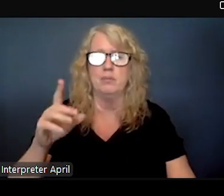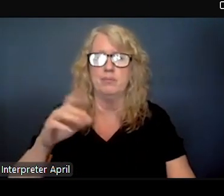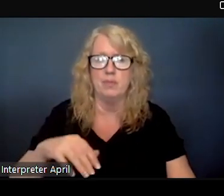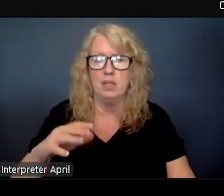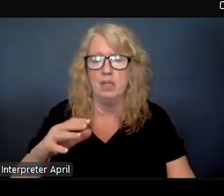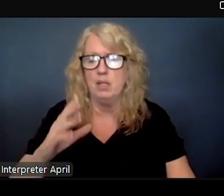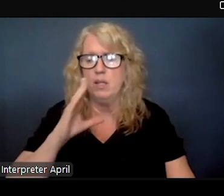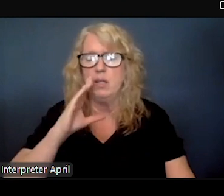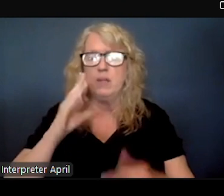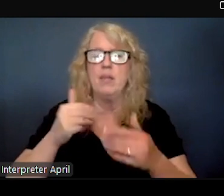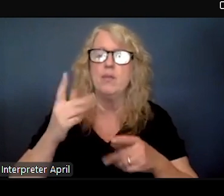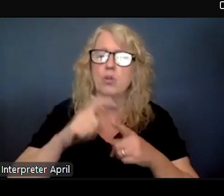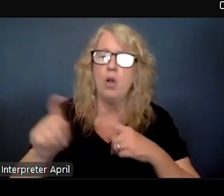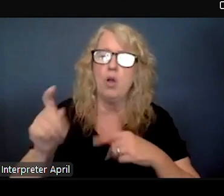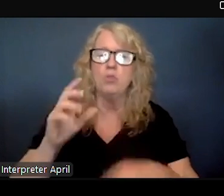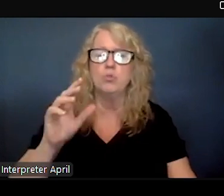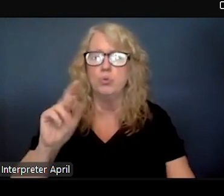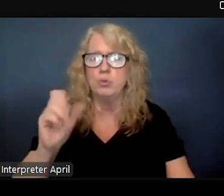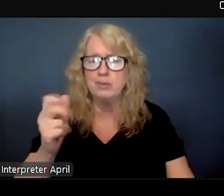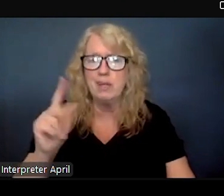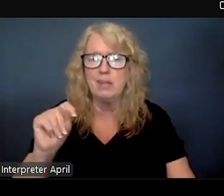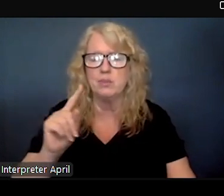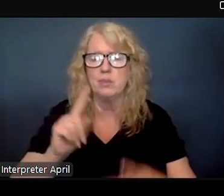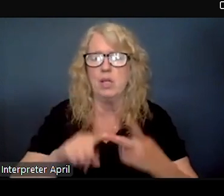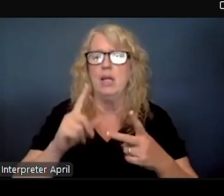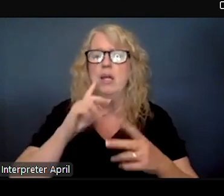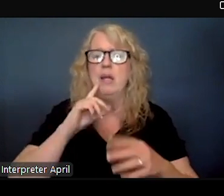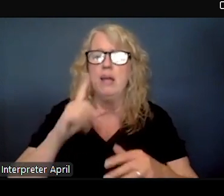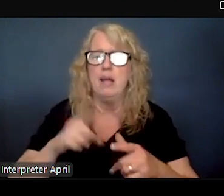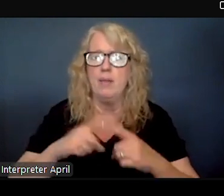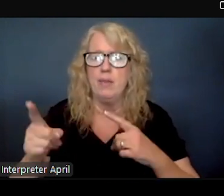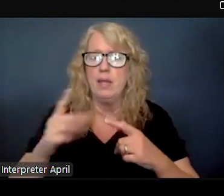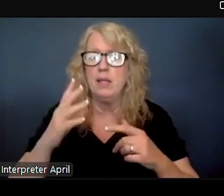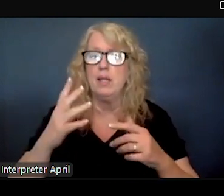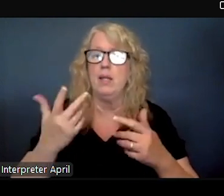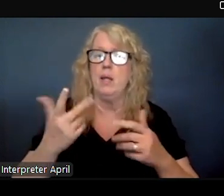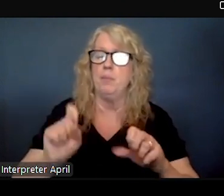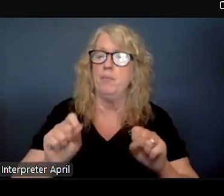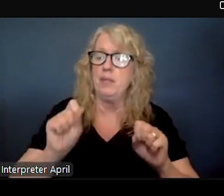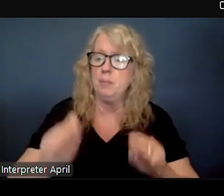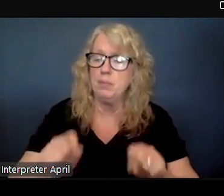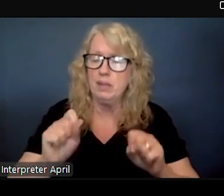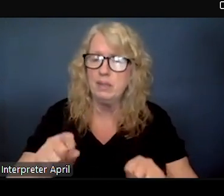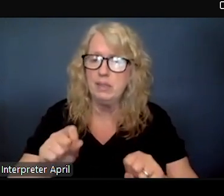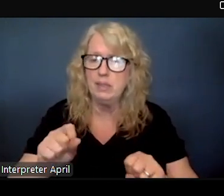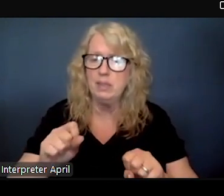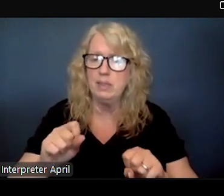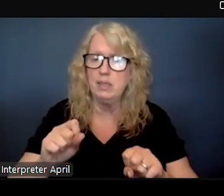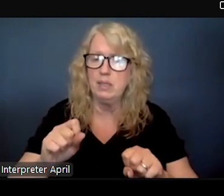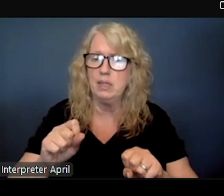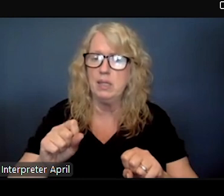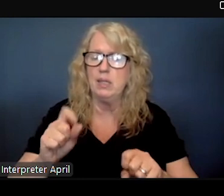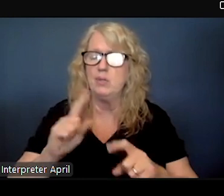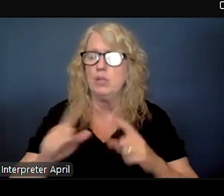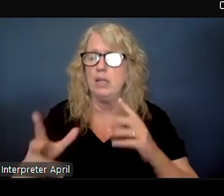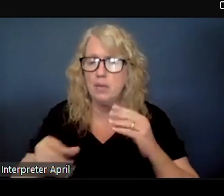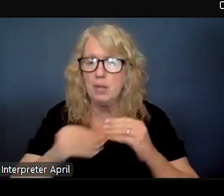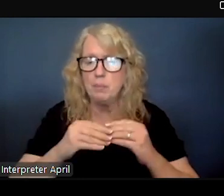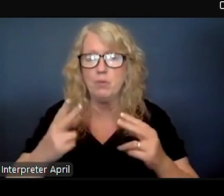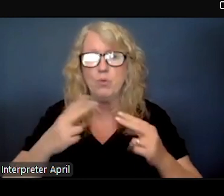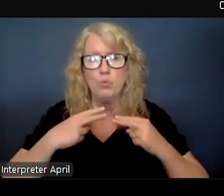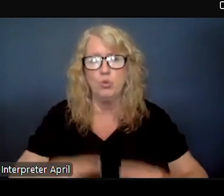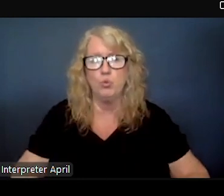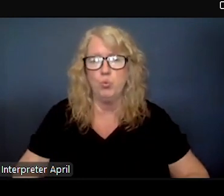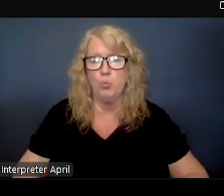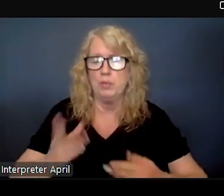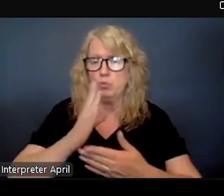through call or text. In terms of the ability, on top of that, we have humans that are part